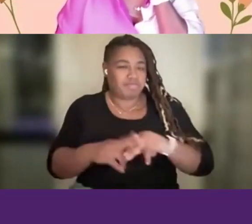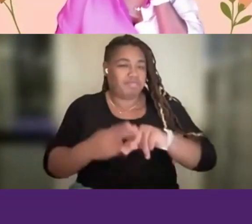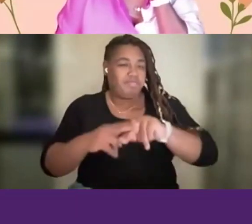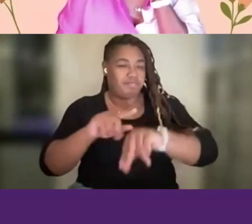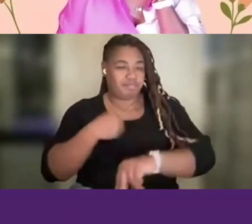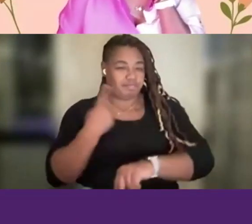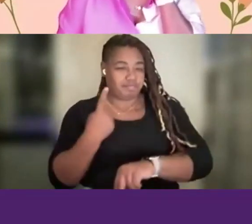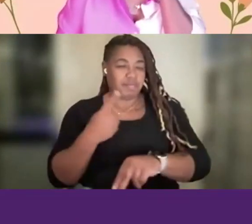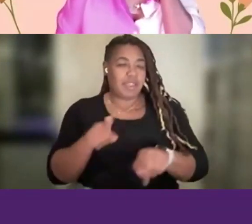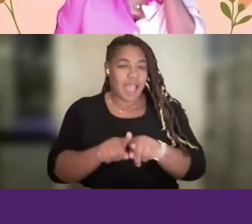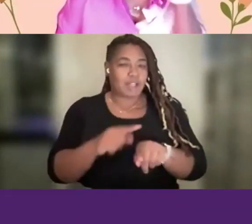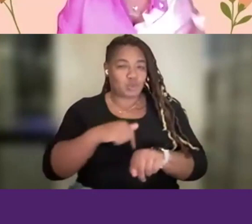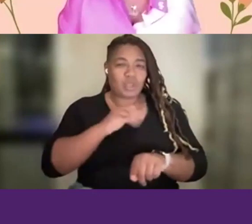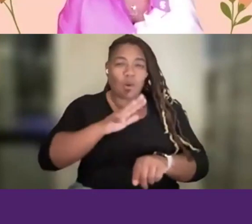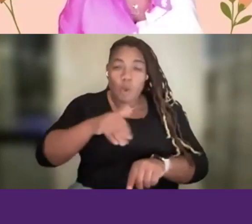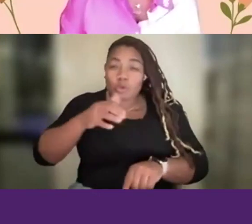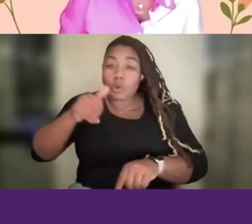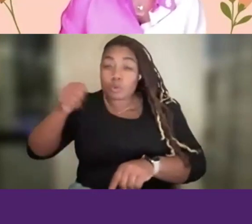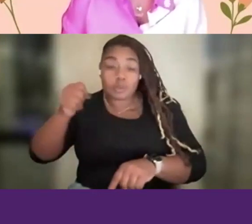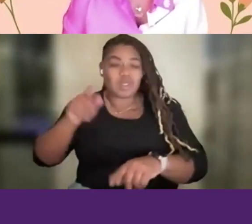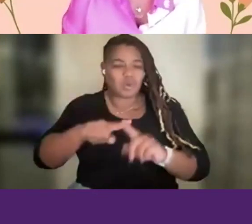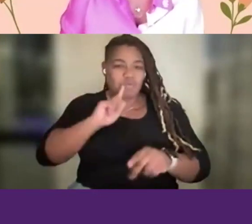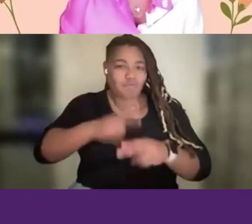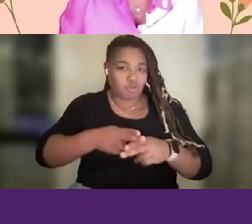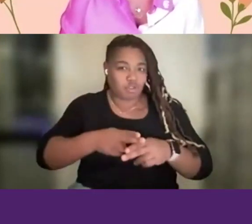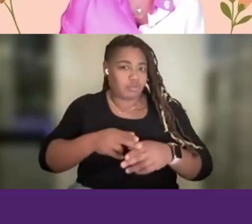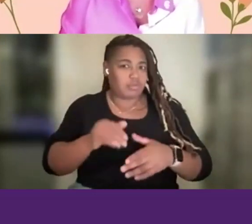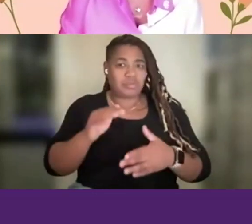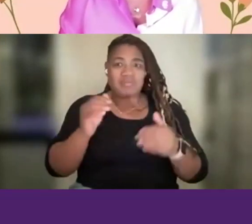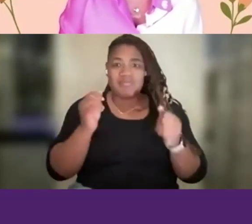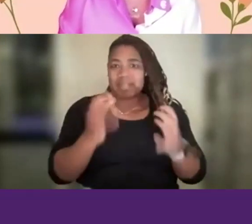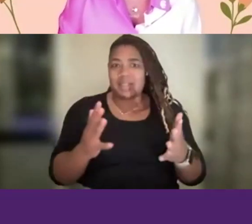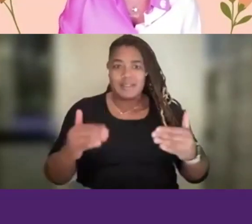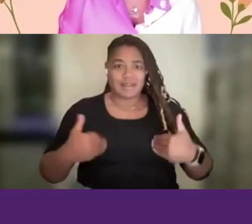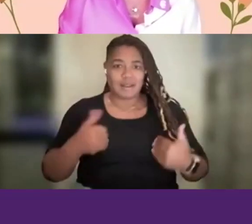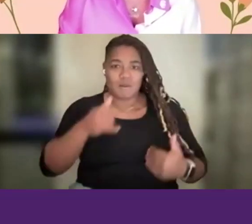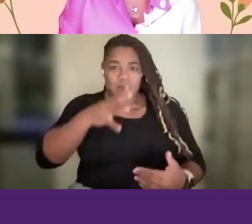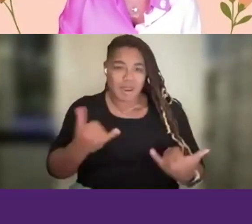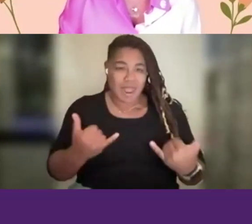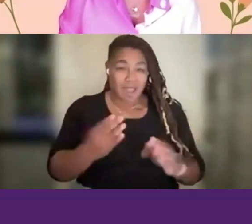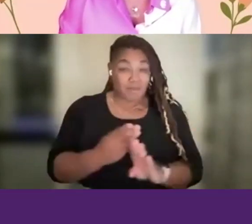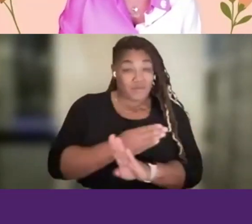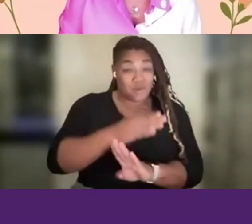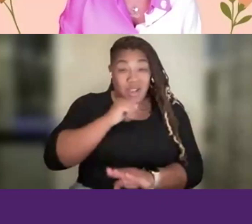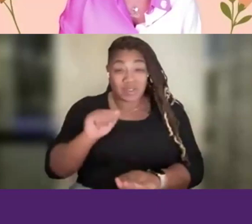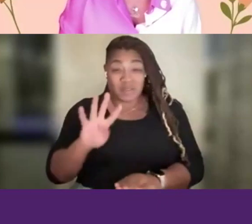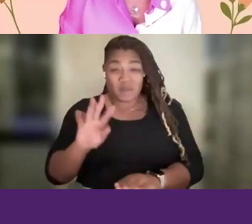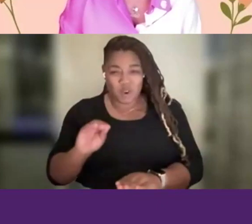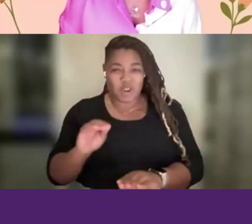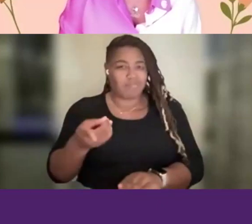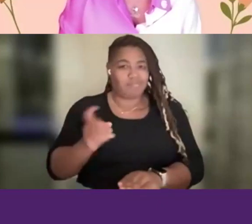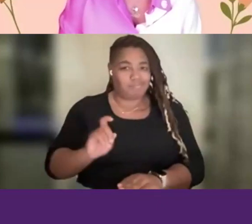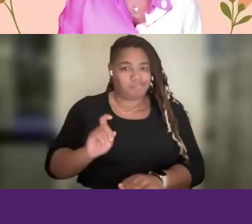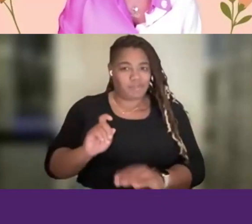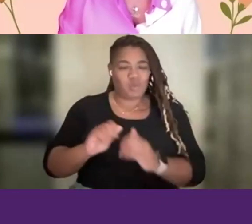cancer as we age. But as we've kind of mentioned, there are so many younger women now before 40 who are being diagnosed with these